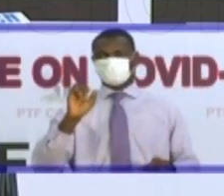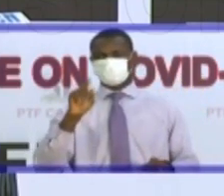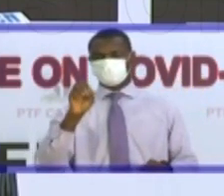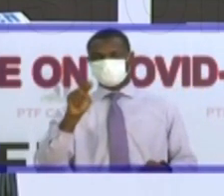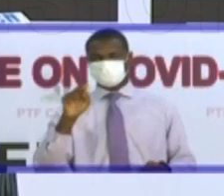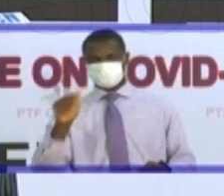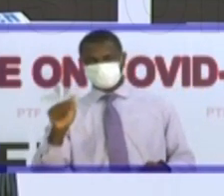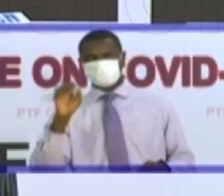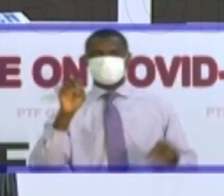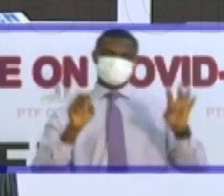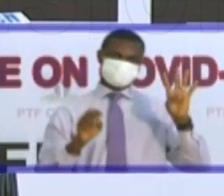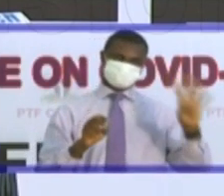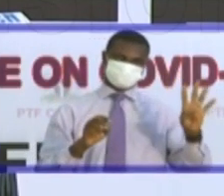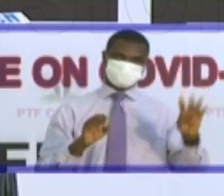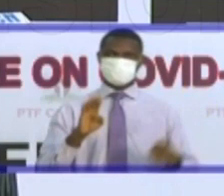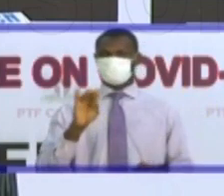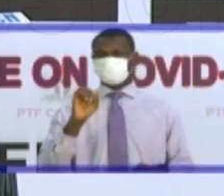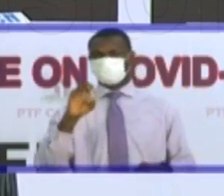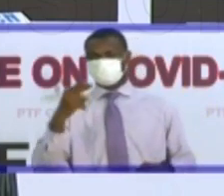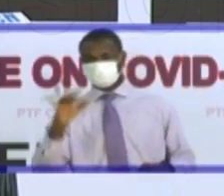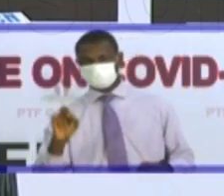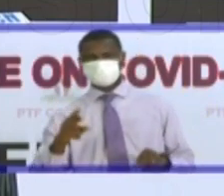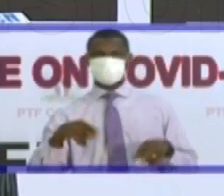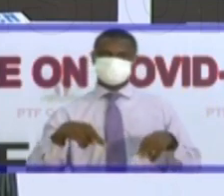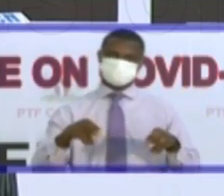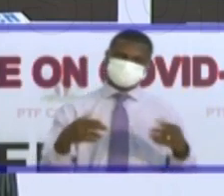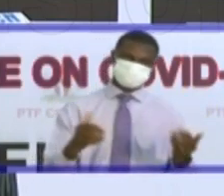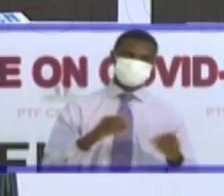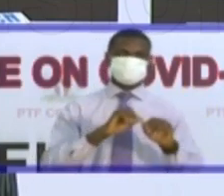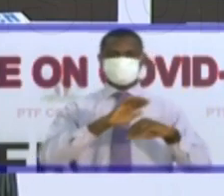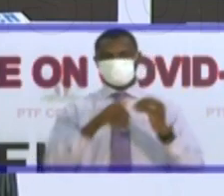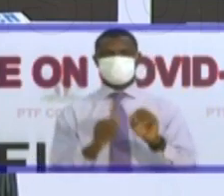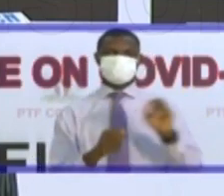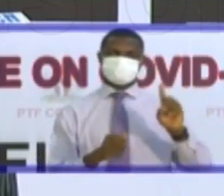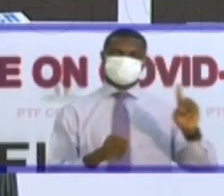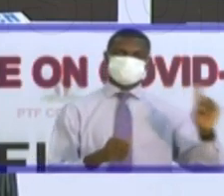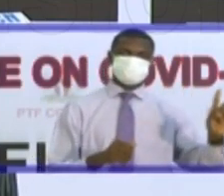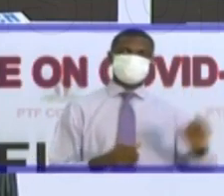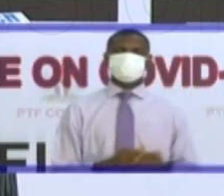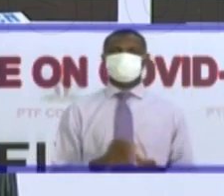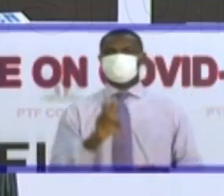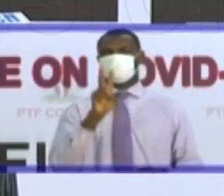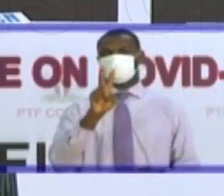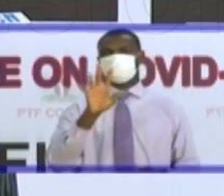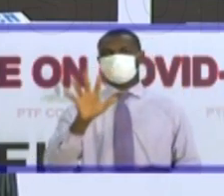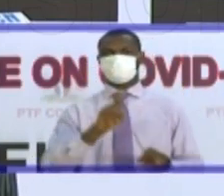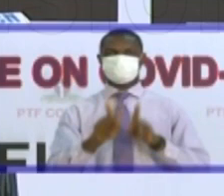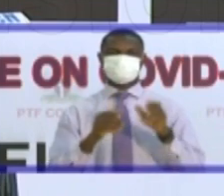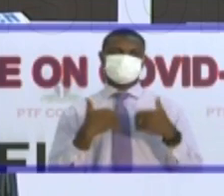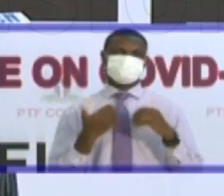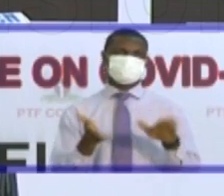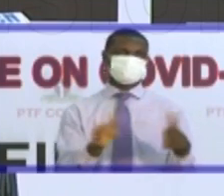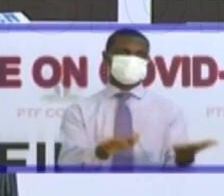each, Bauchi, Rivers, and all the others. 25 deaths have sadly been recorded in